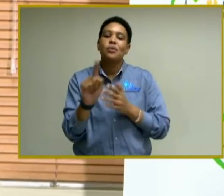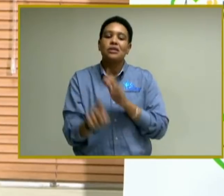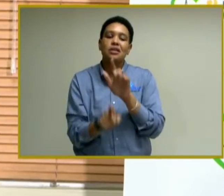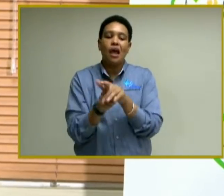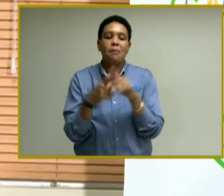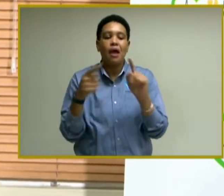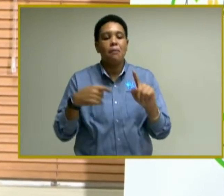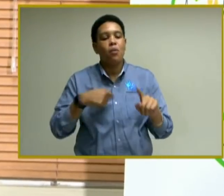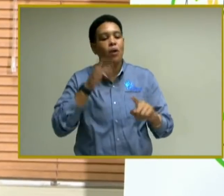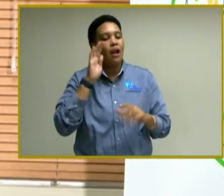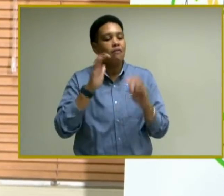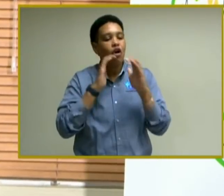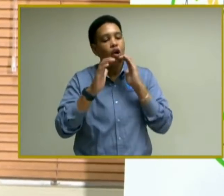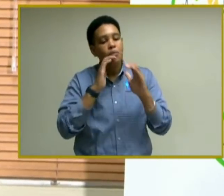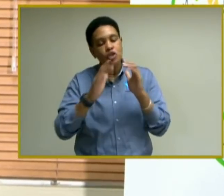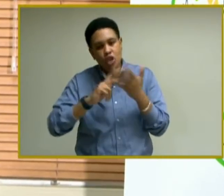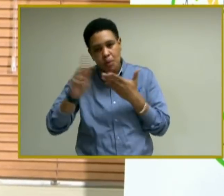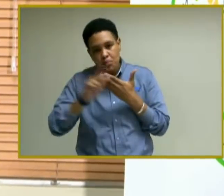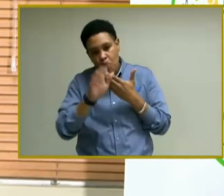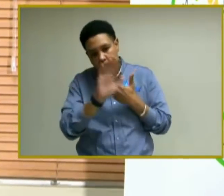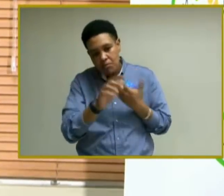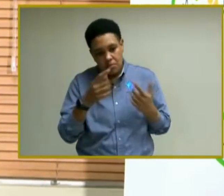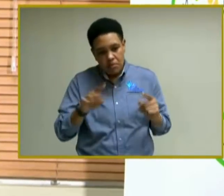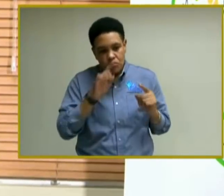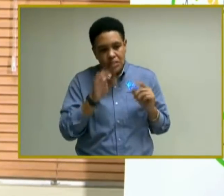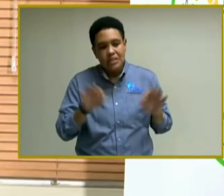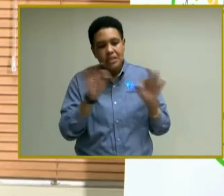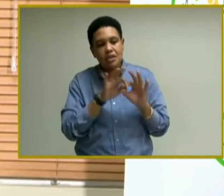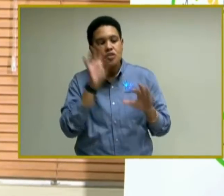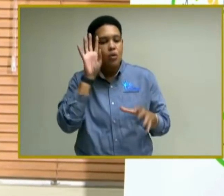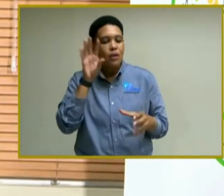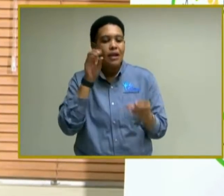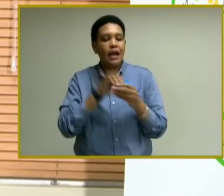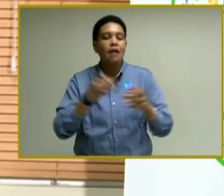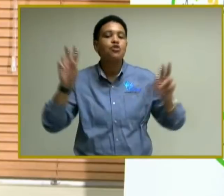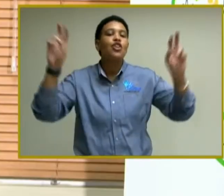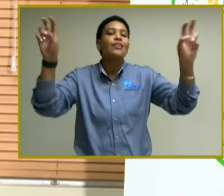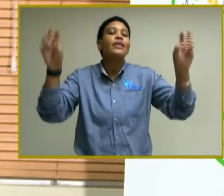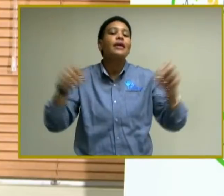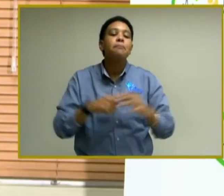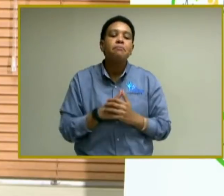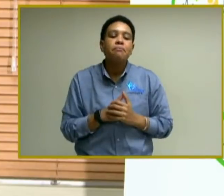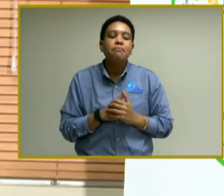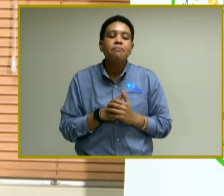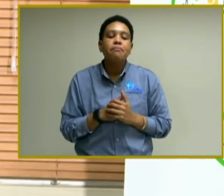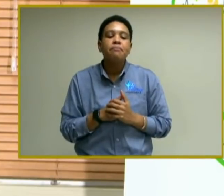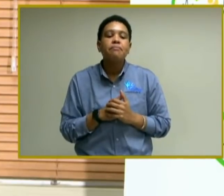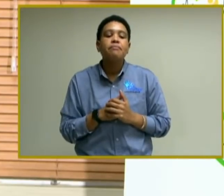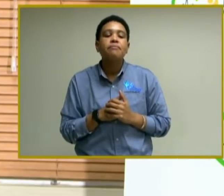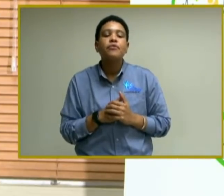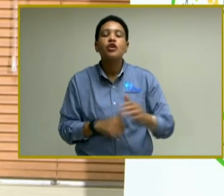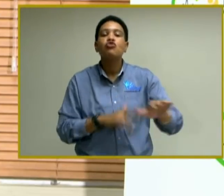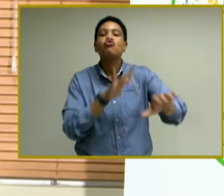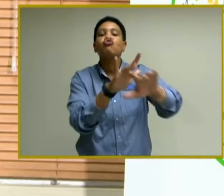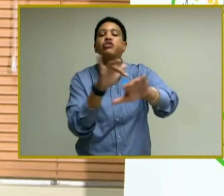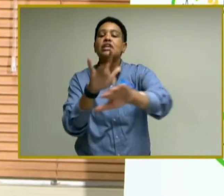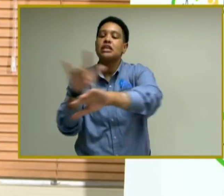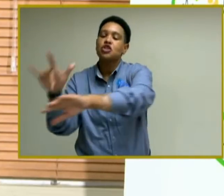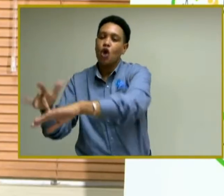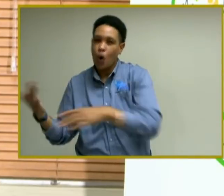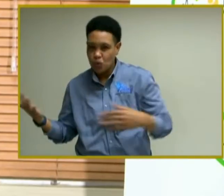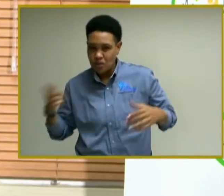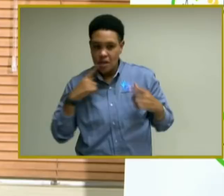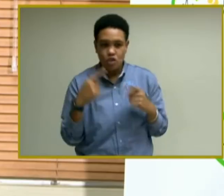have a communications program that essentially will capture the theme of reaching out